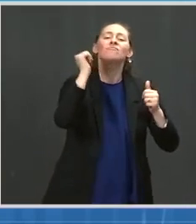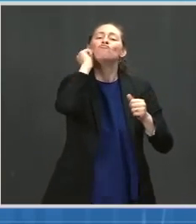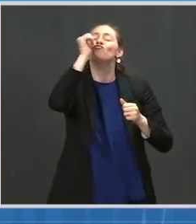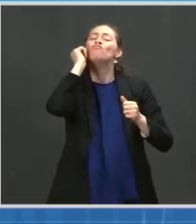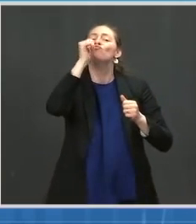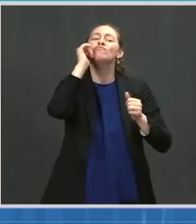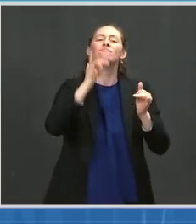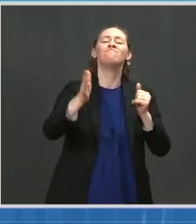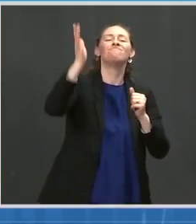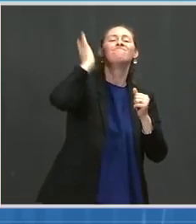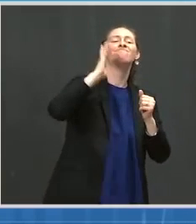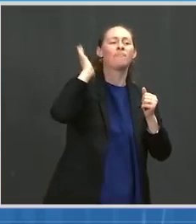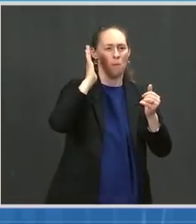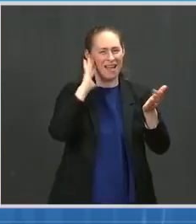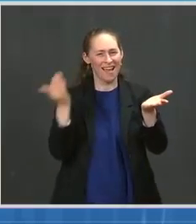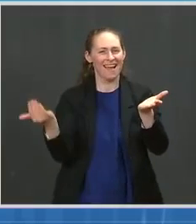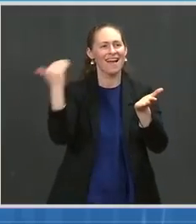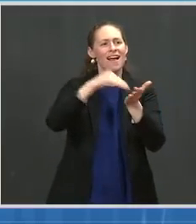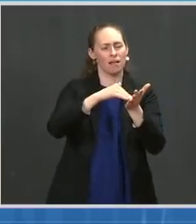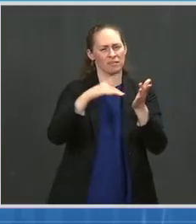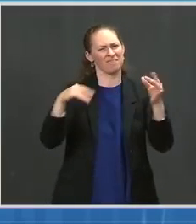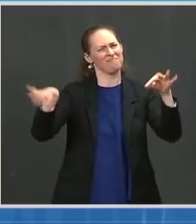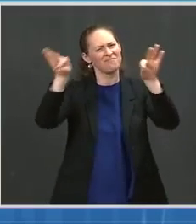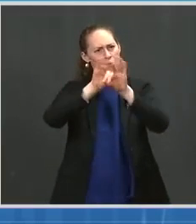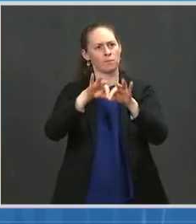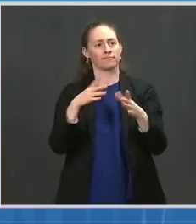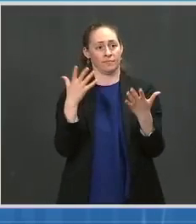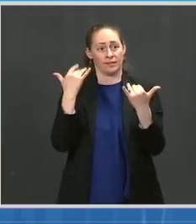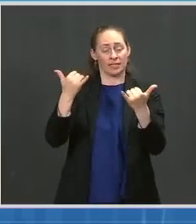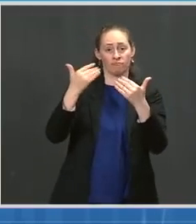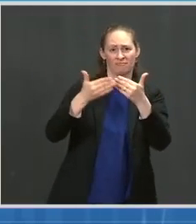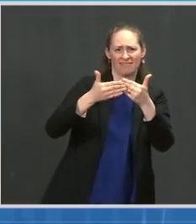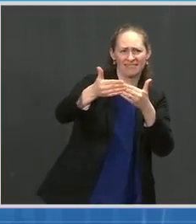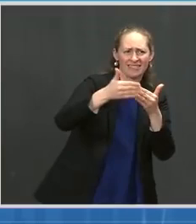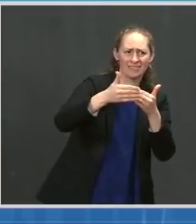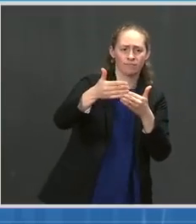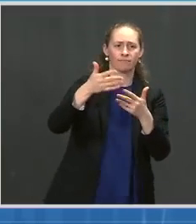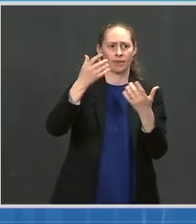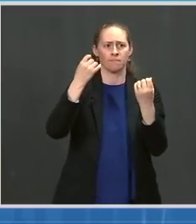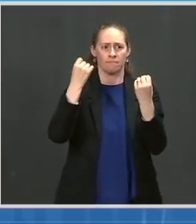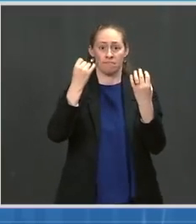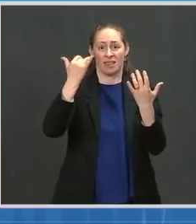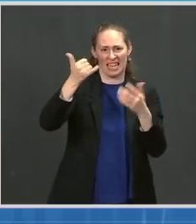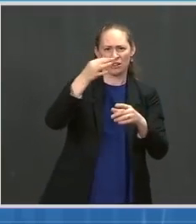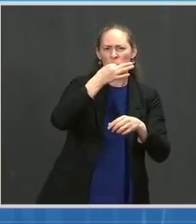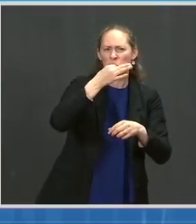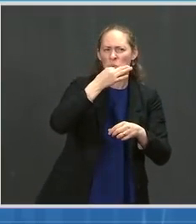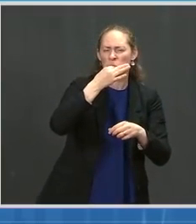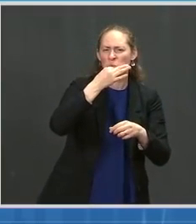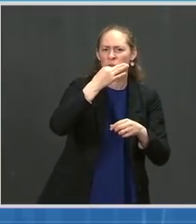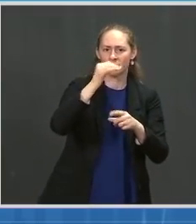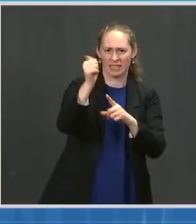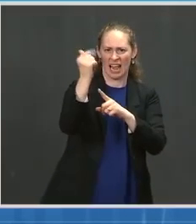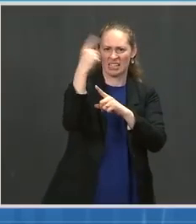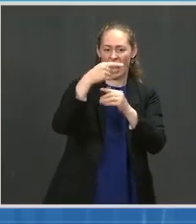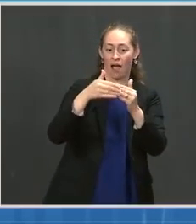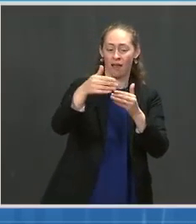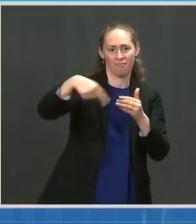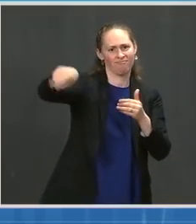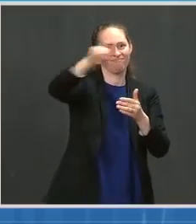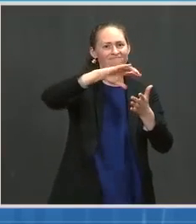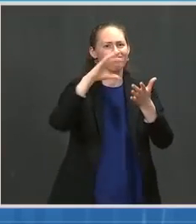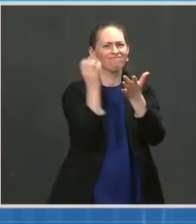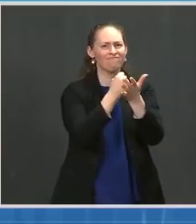has asked that by April 19th, just 10 days from now, all adults be eligible for the vaccine. Now, as more and